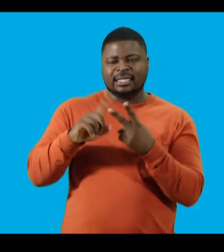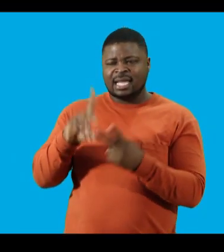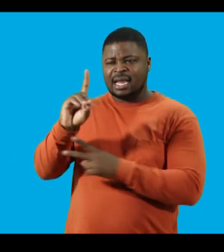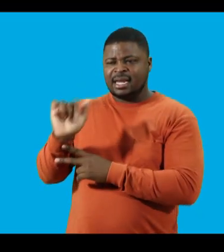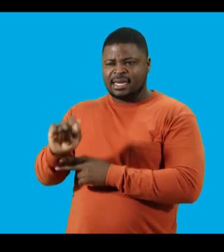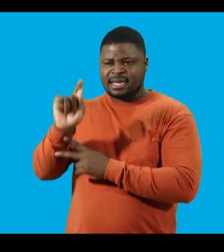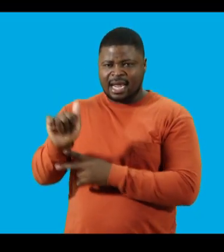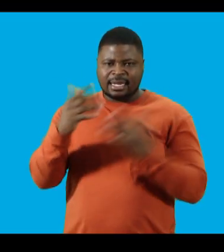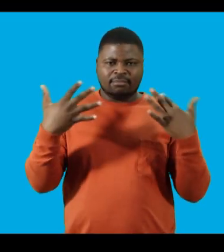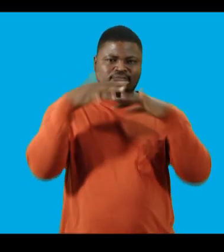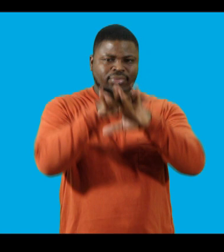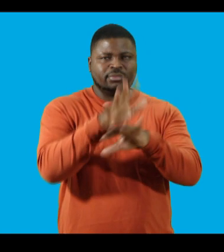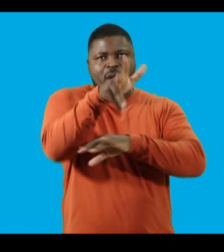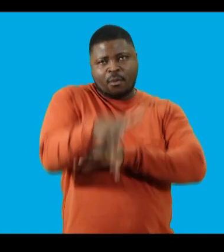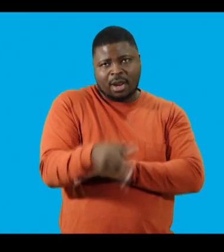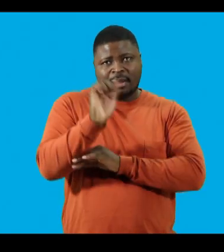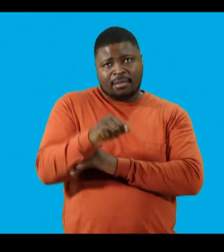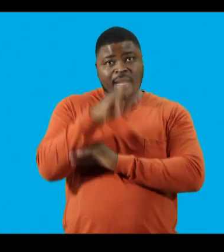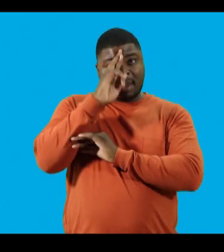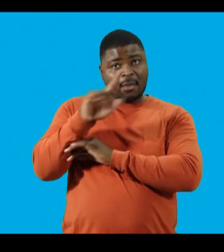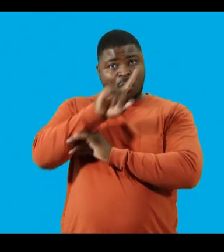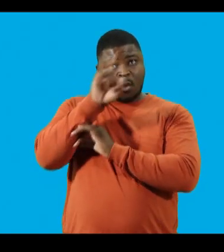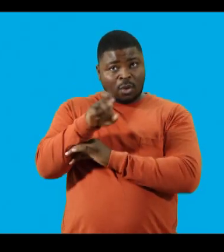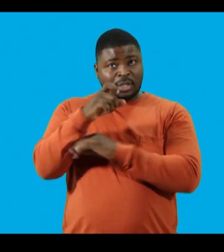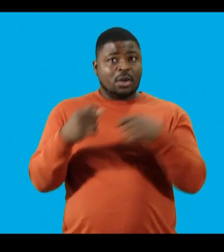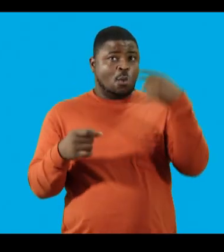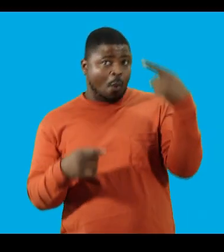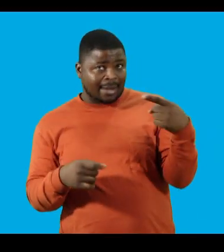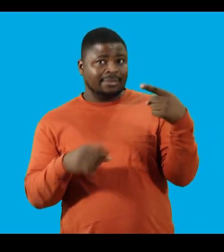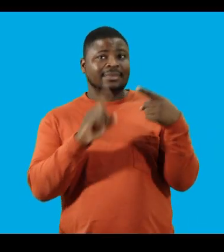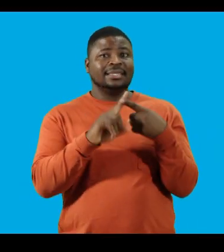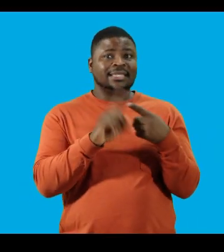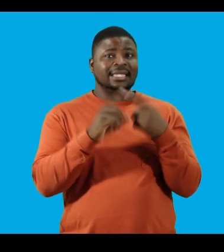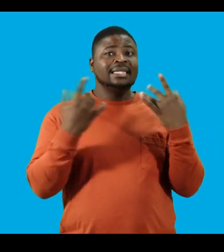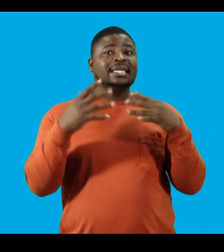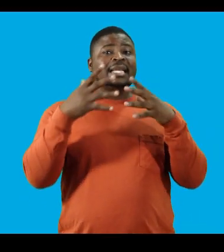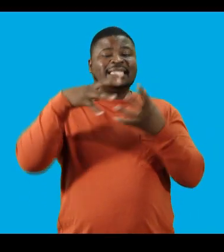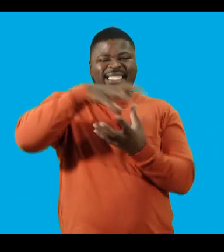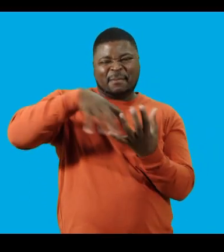and data handling. So remember, question 1 is mixed.